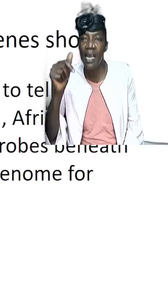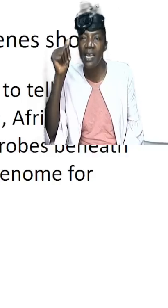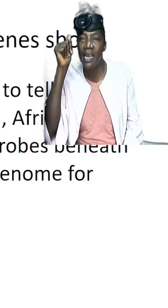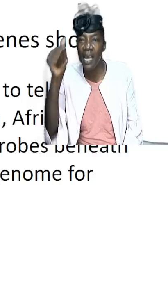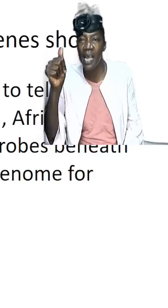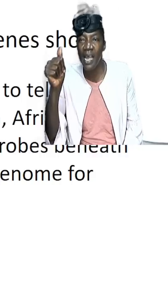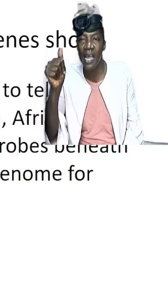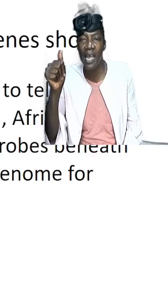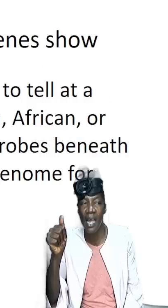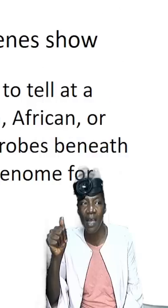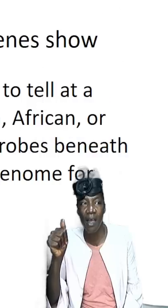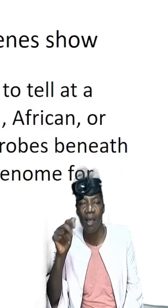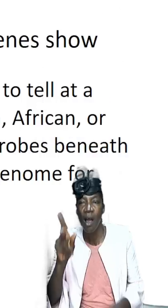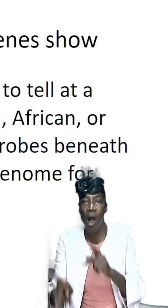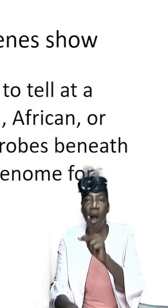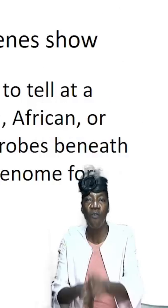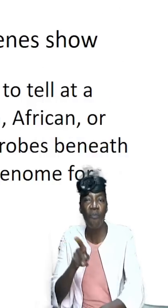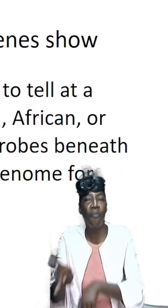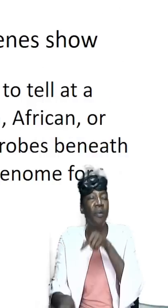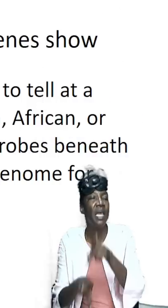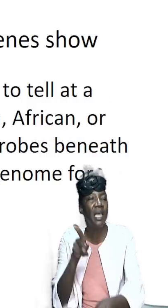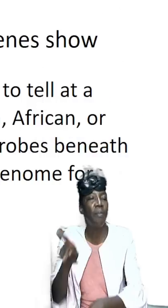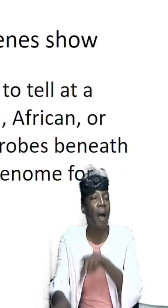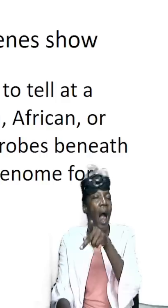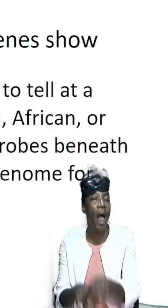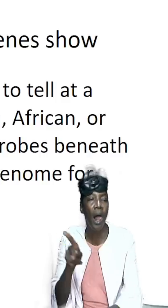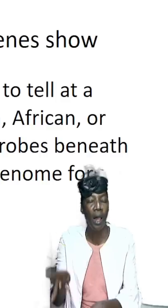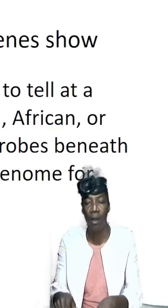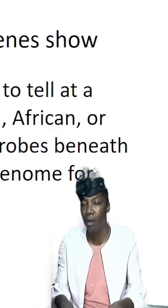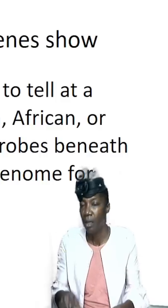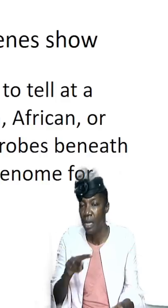hallmarks of race. In other words,